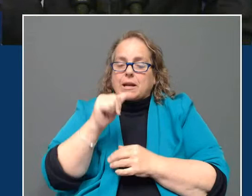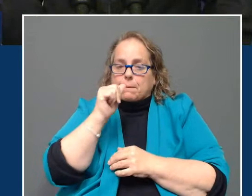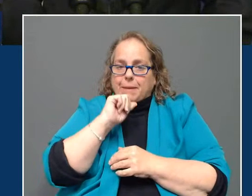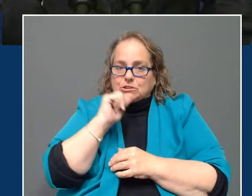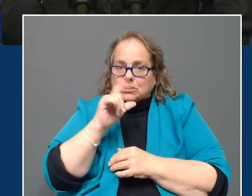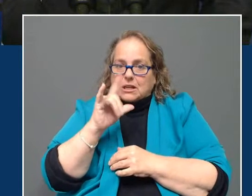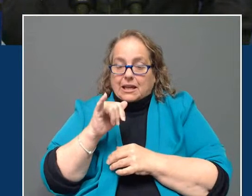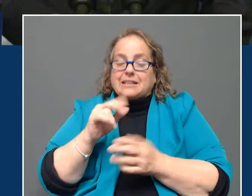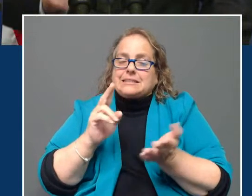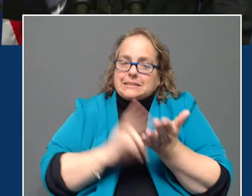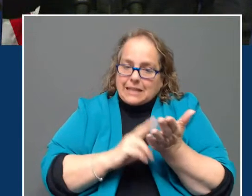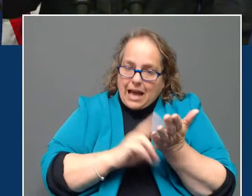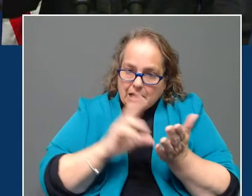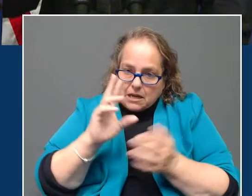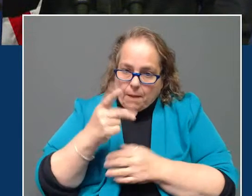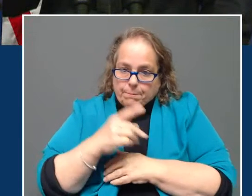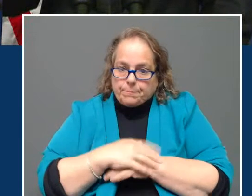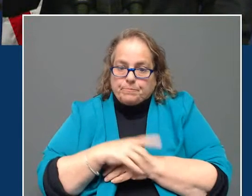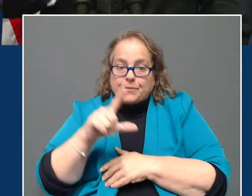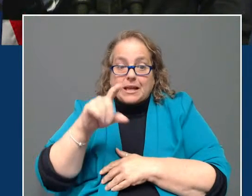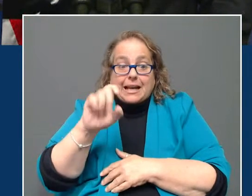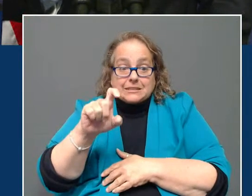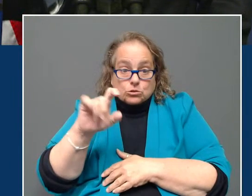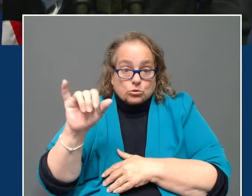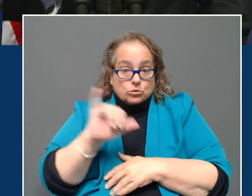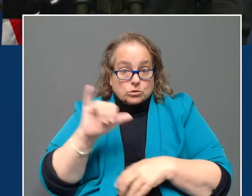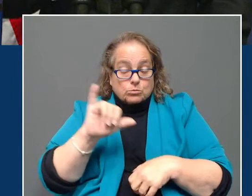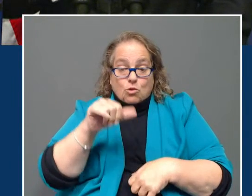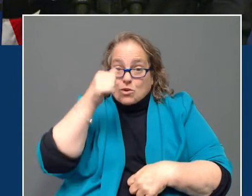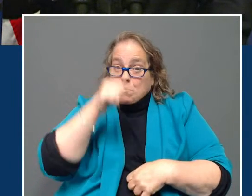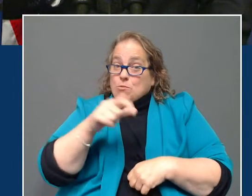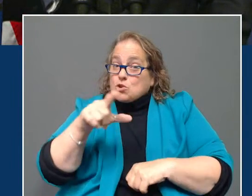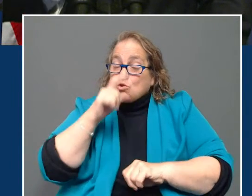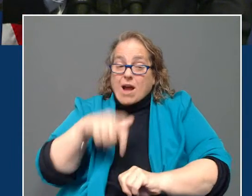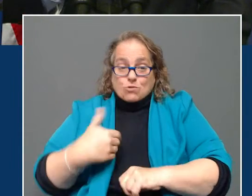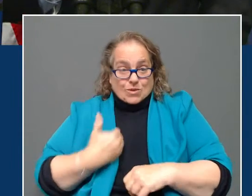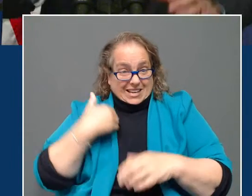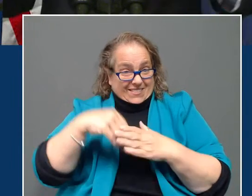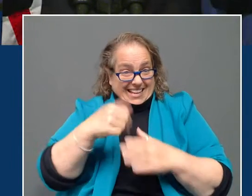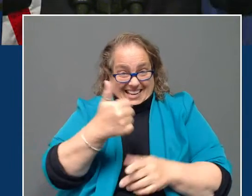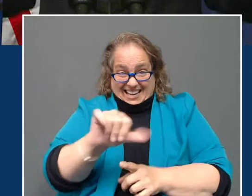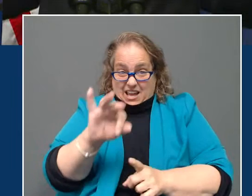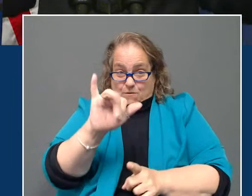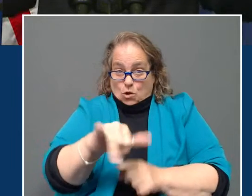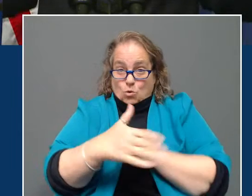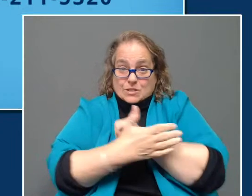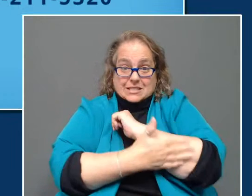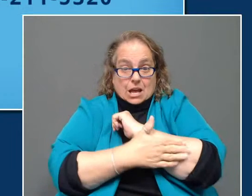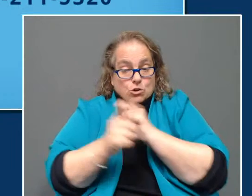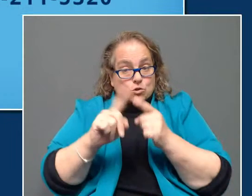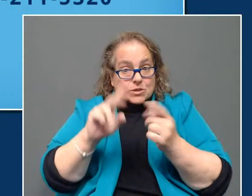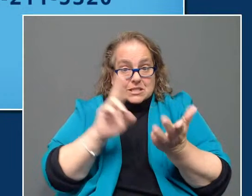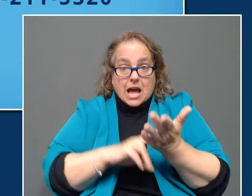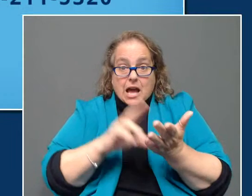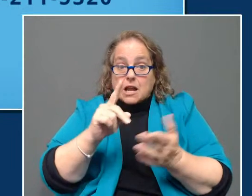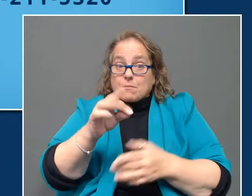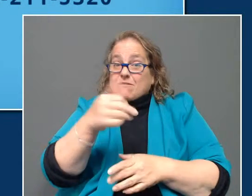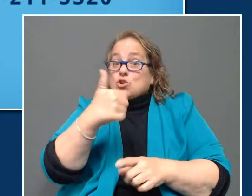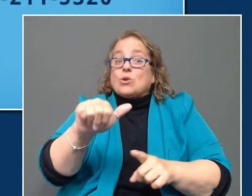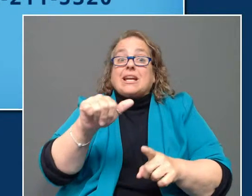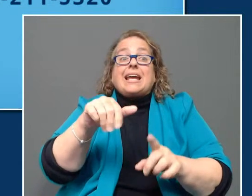up. Lexington, too. And remember, you don't have to live in either of these counties to sign up. If you are anywhere